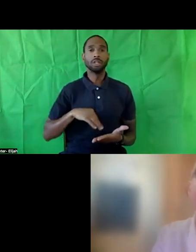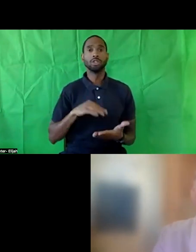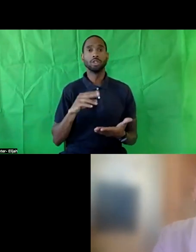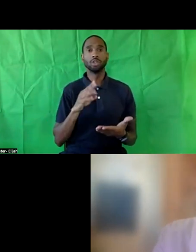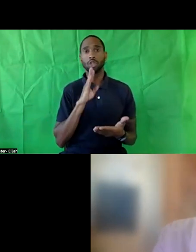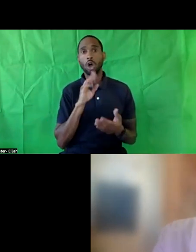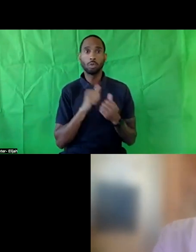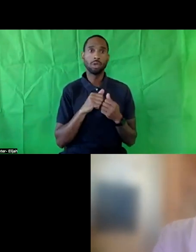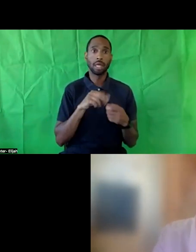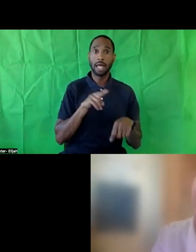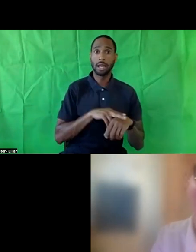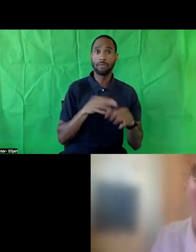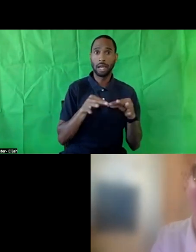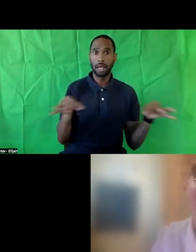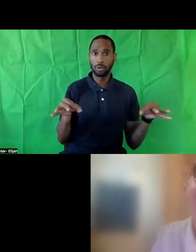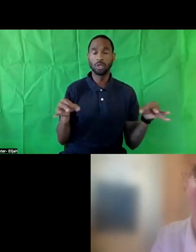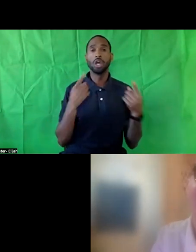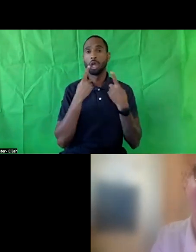and it worked out perfectly, so you're good.